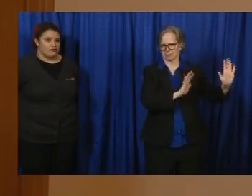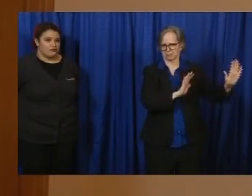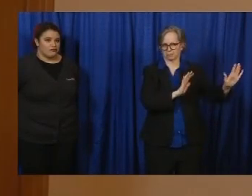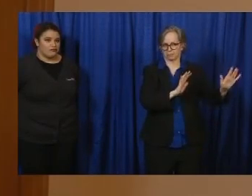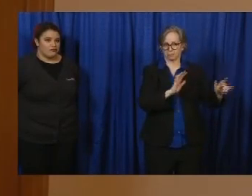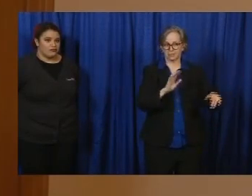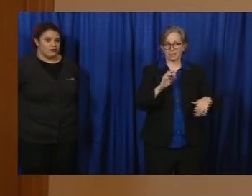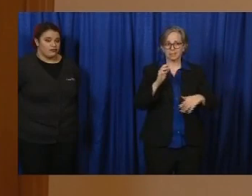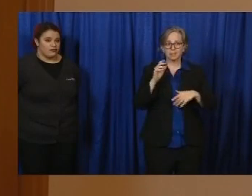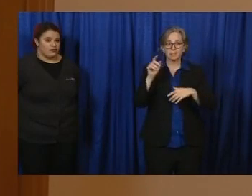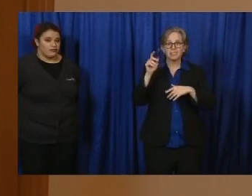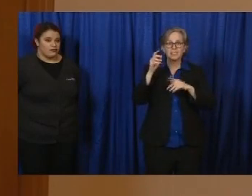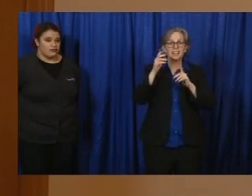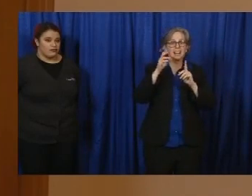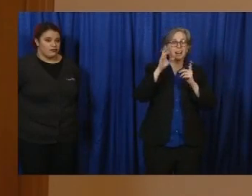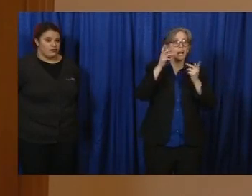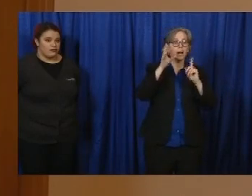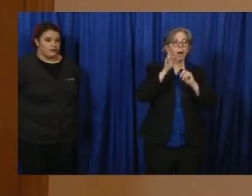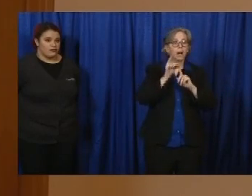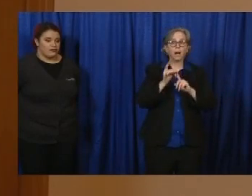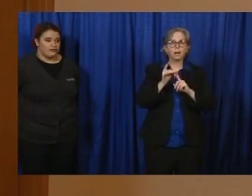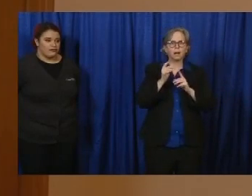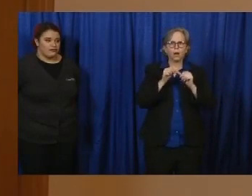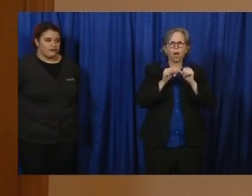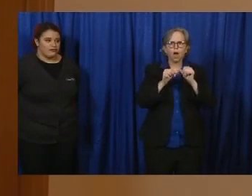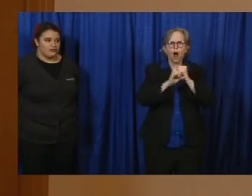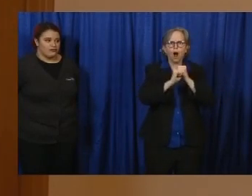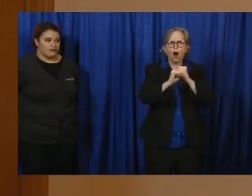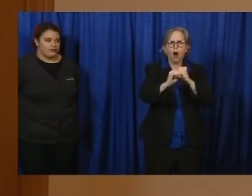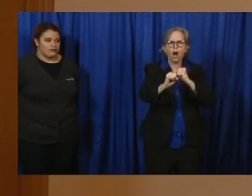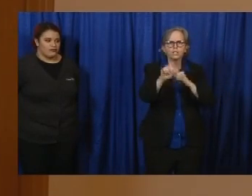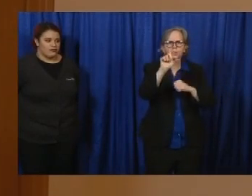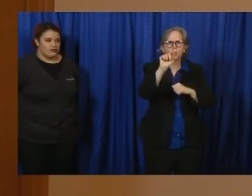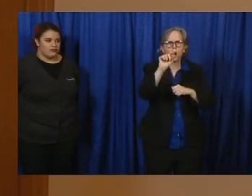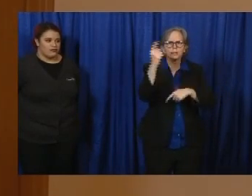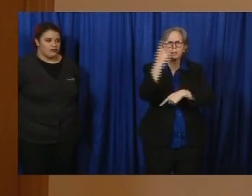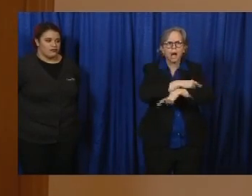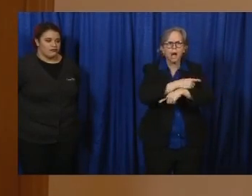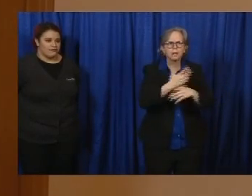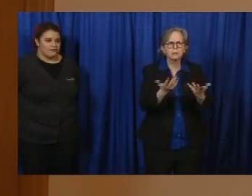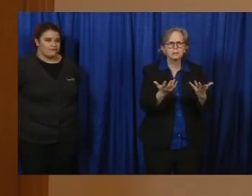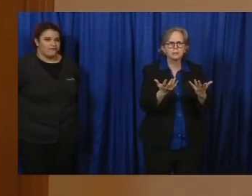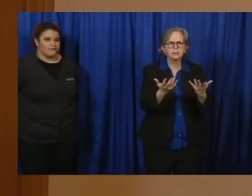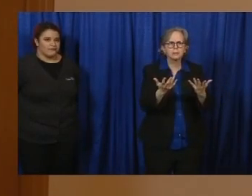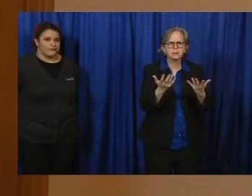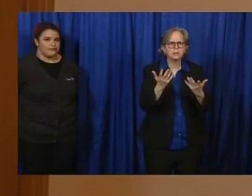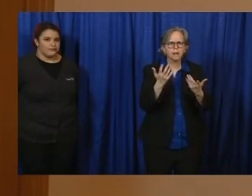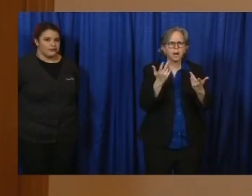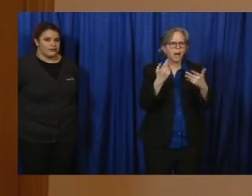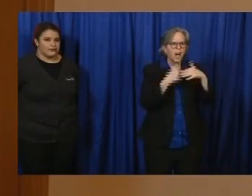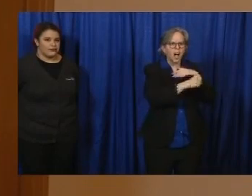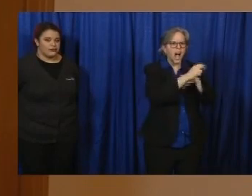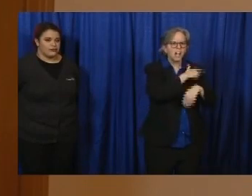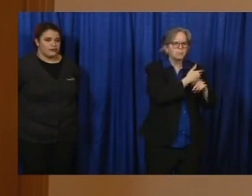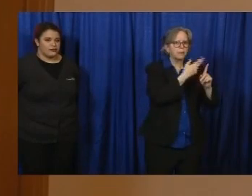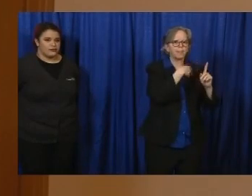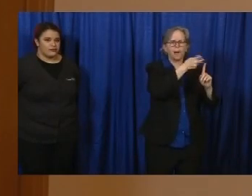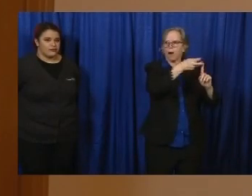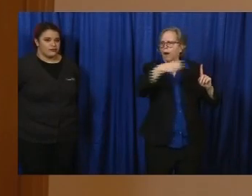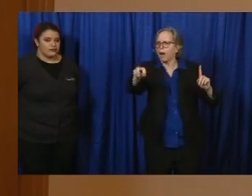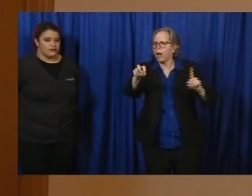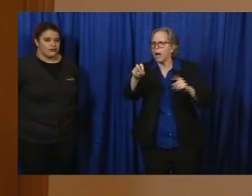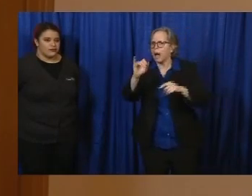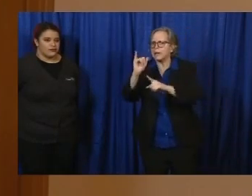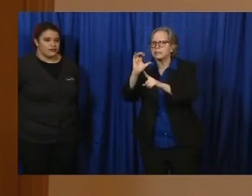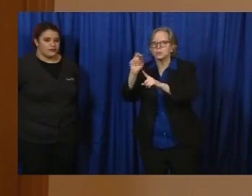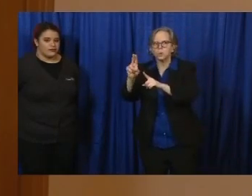days. So there's a period of time that they're admitted to the hospital and then they go to the ICU. So you can't just look at who might be sick or the number